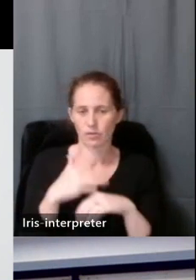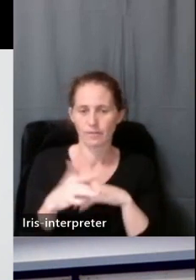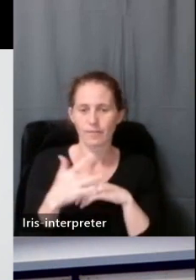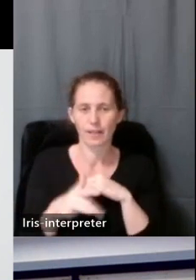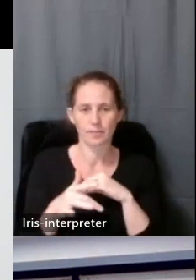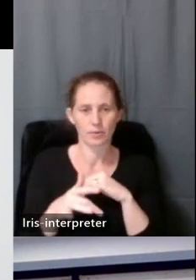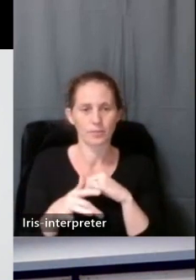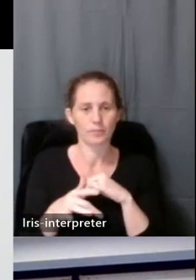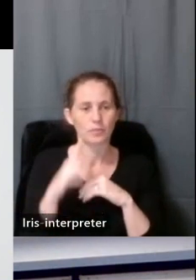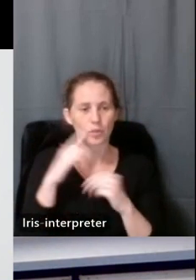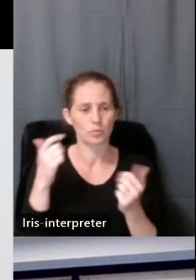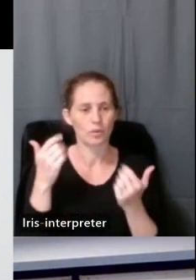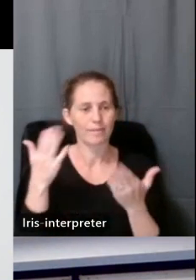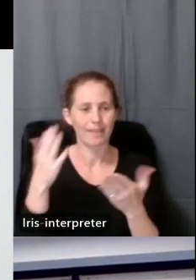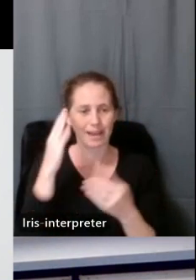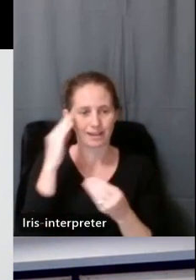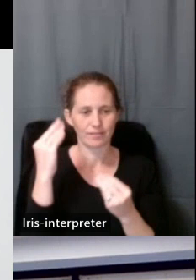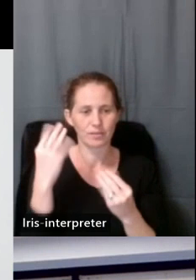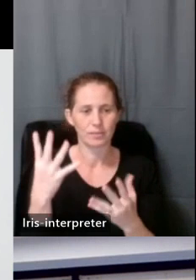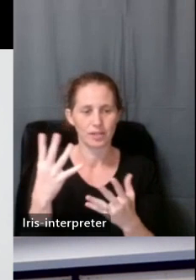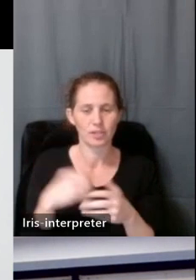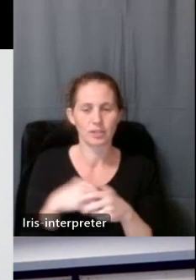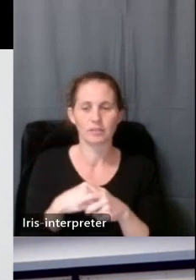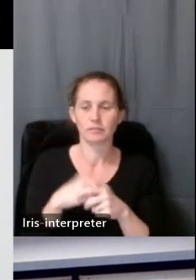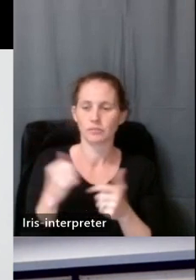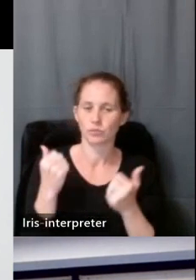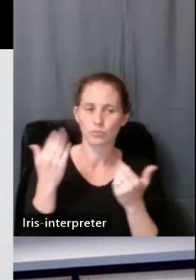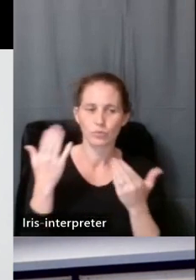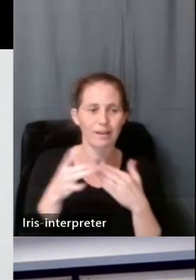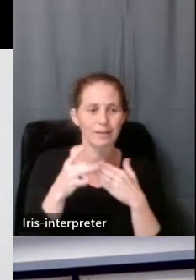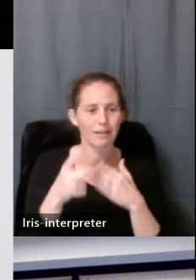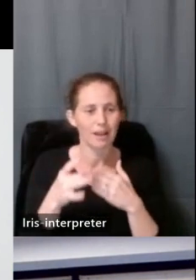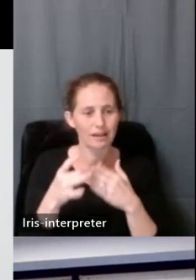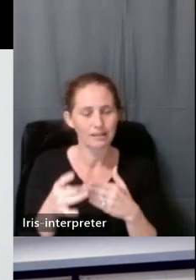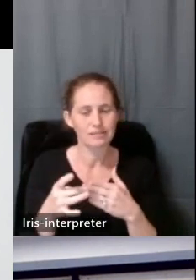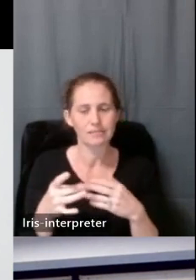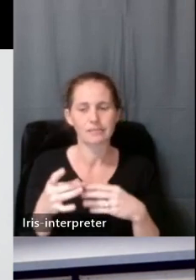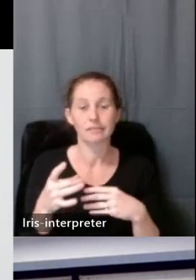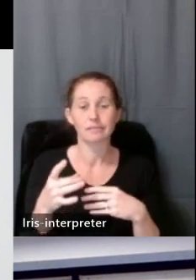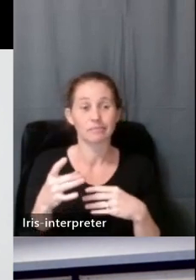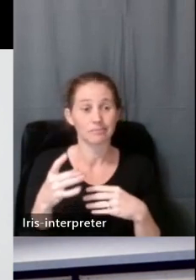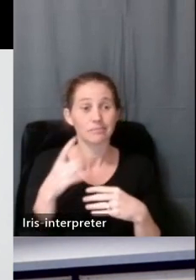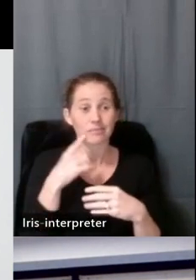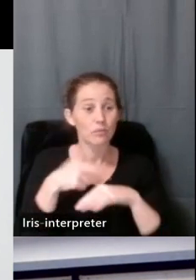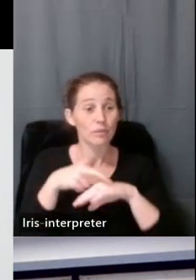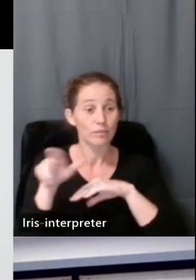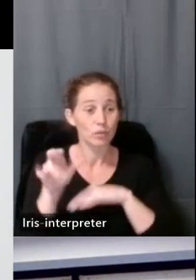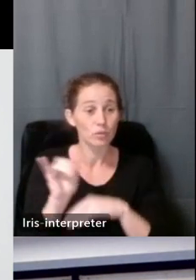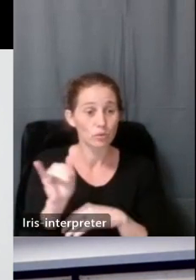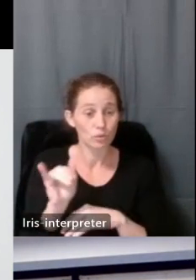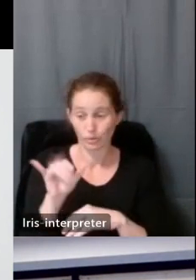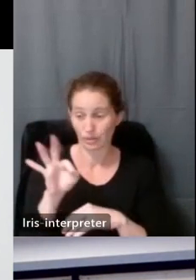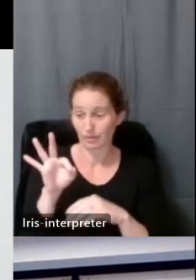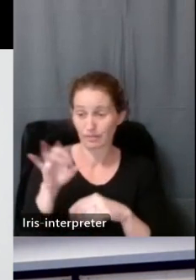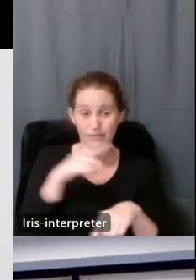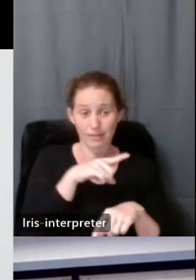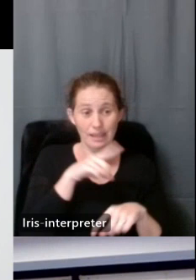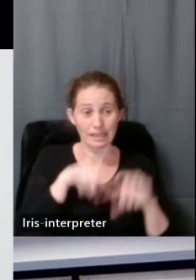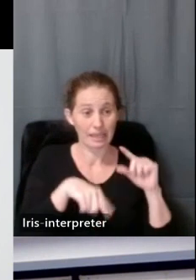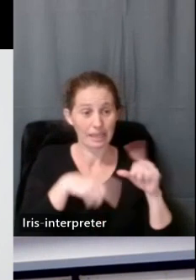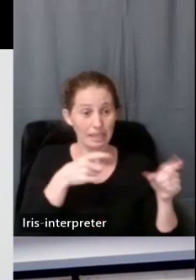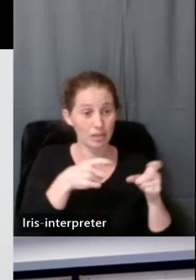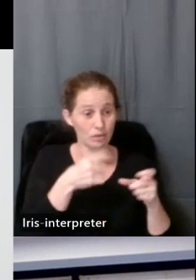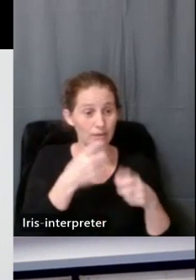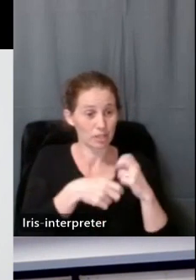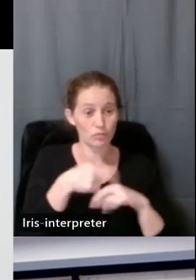available to provide information, to provide guidance, and even referrals if they can't handle the